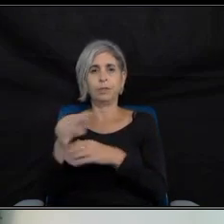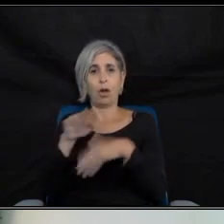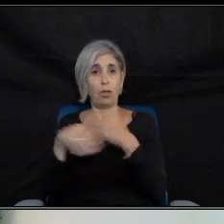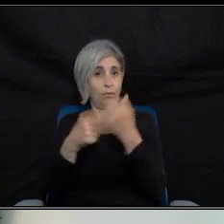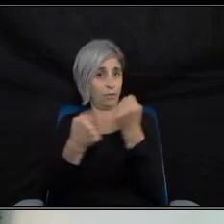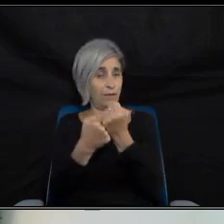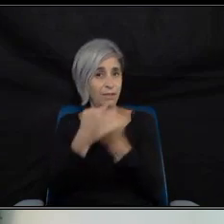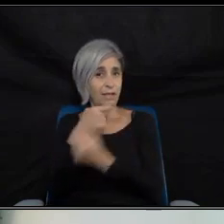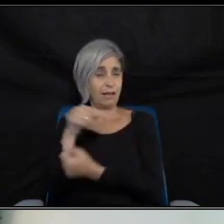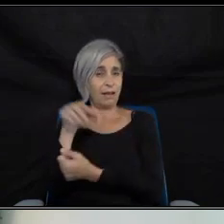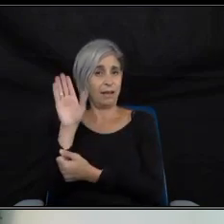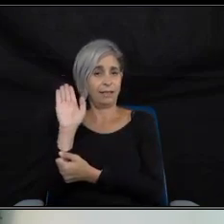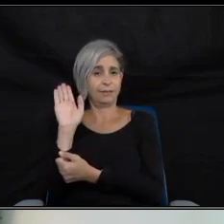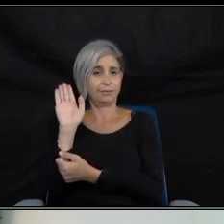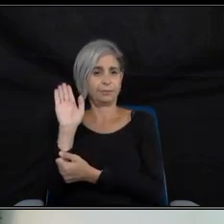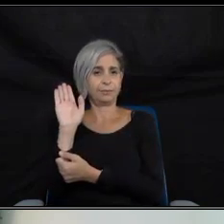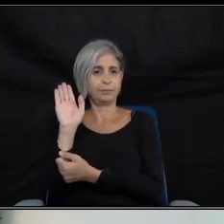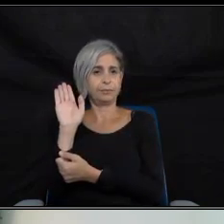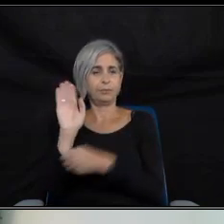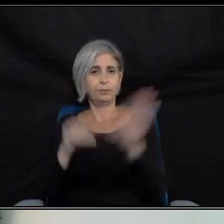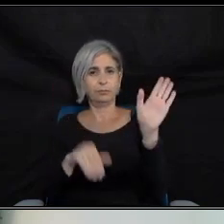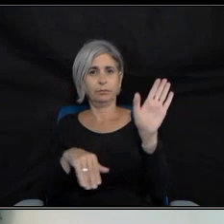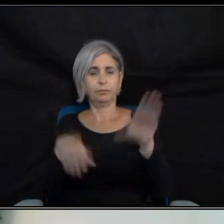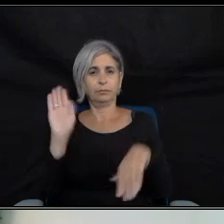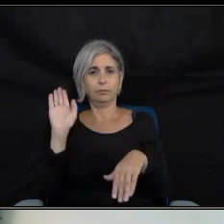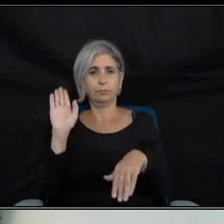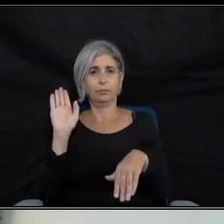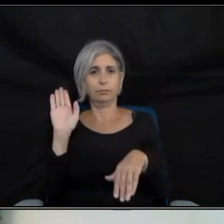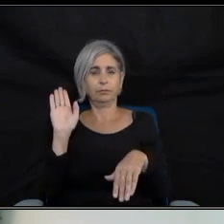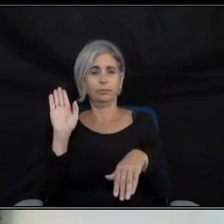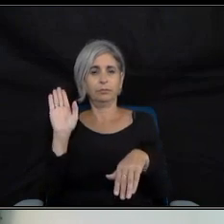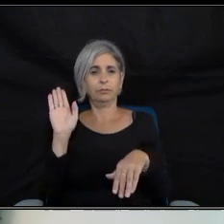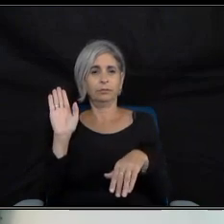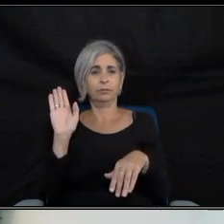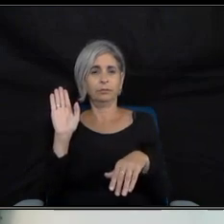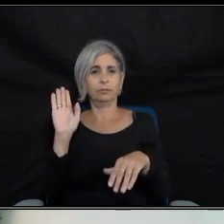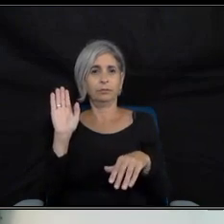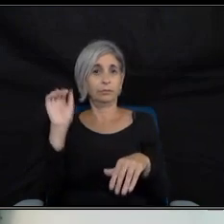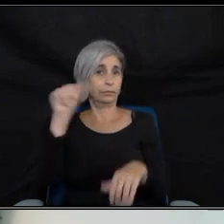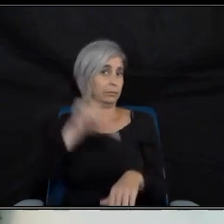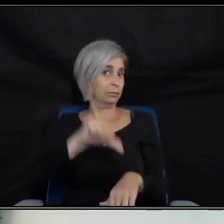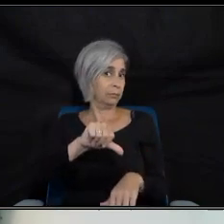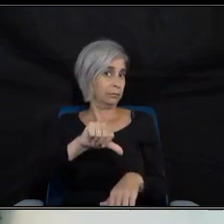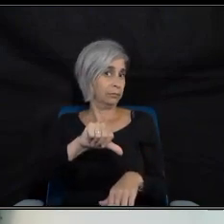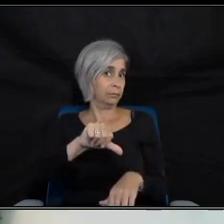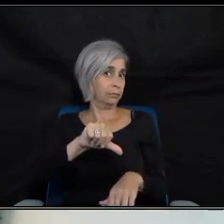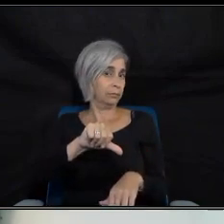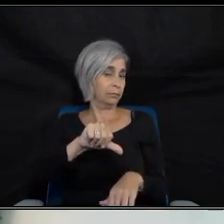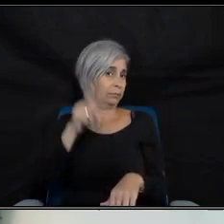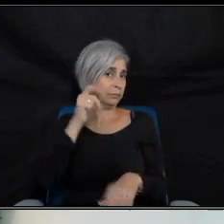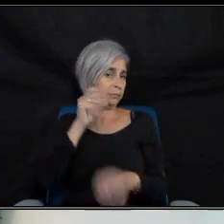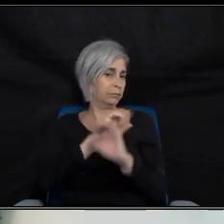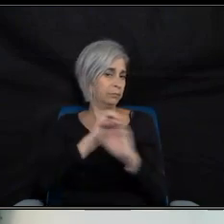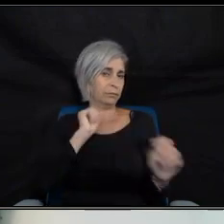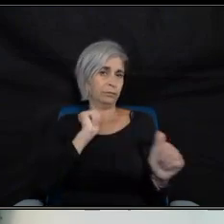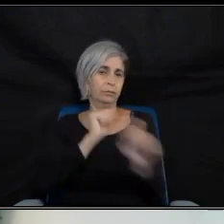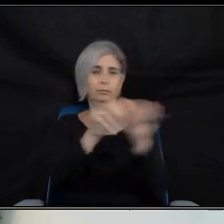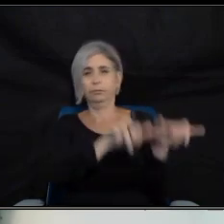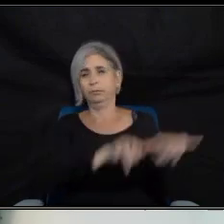in favor state so by saying aye. Aye. Aye. Aye. Any opposed? Hearing none, motion